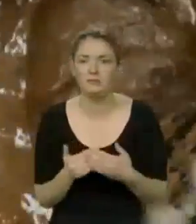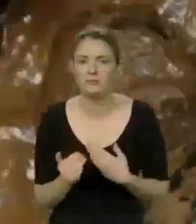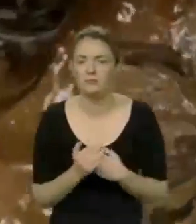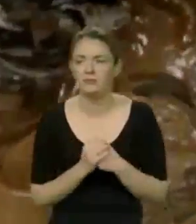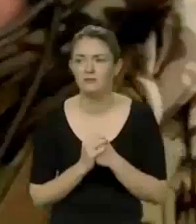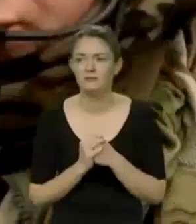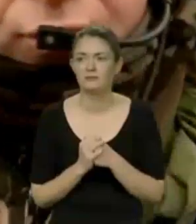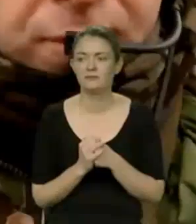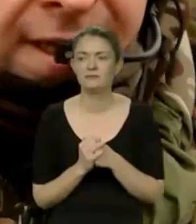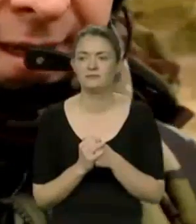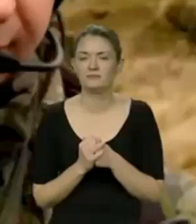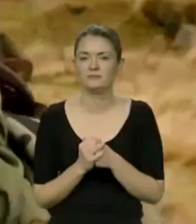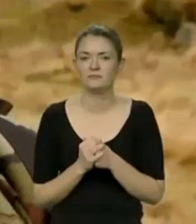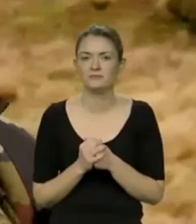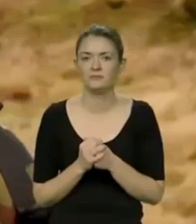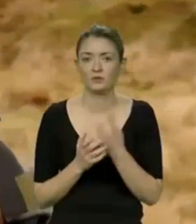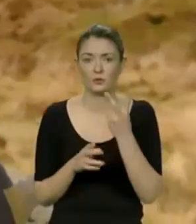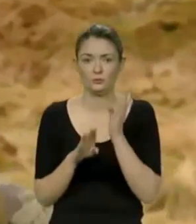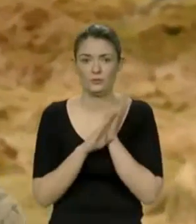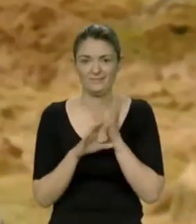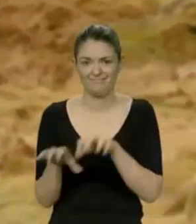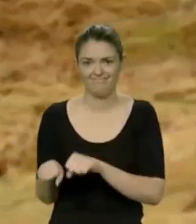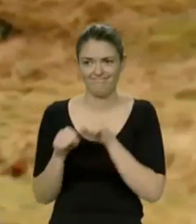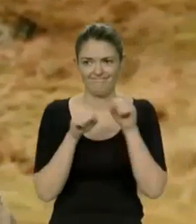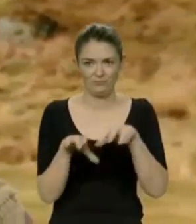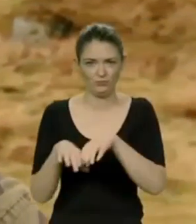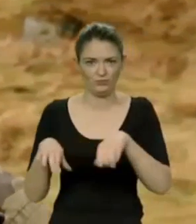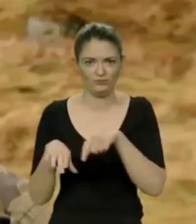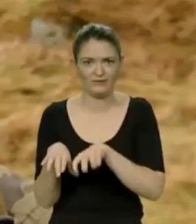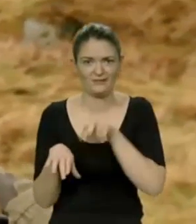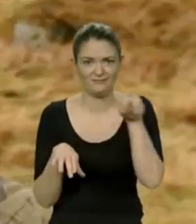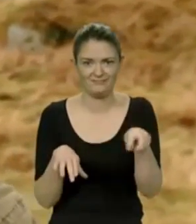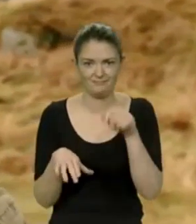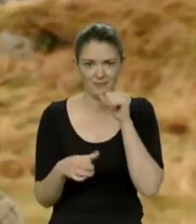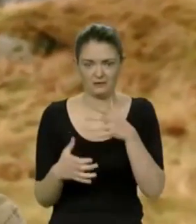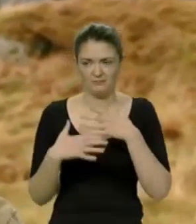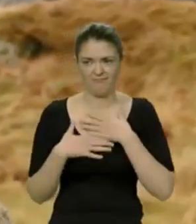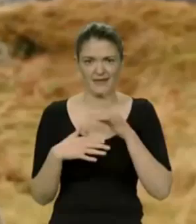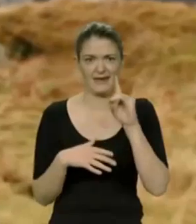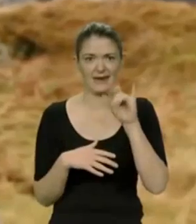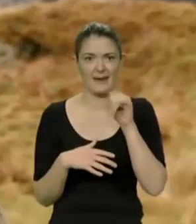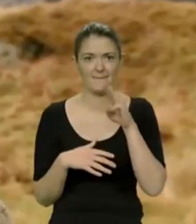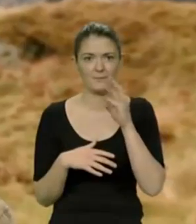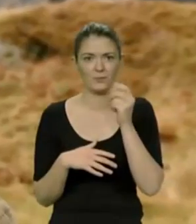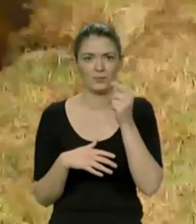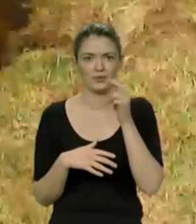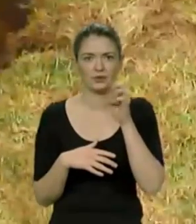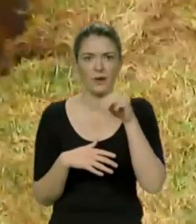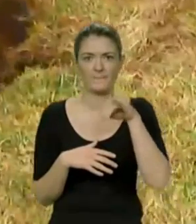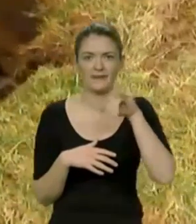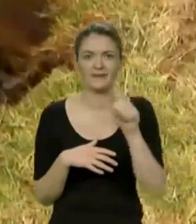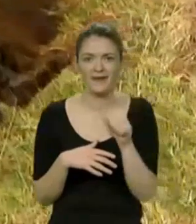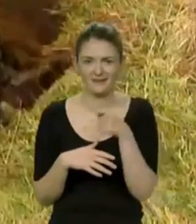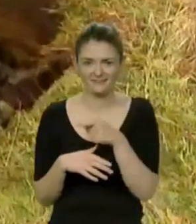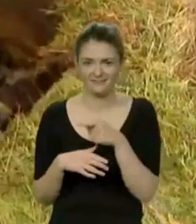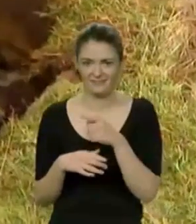whatsoever. 2 recruits were taken out of the trench late last night. Both were suffering with severe hypothermia. On the way back,